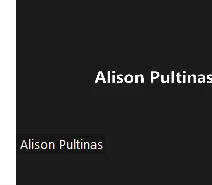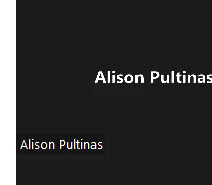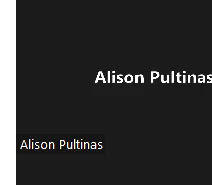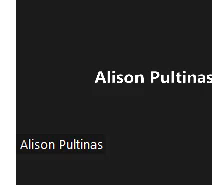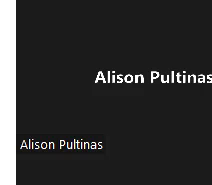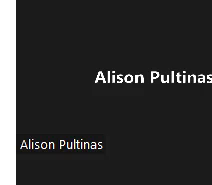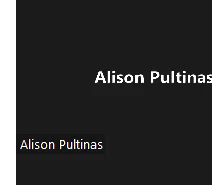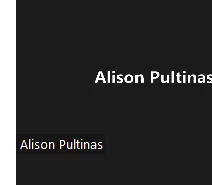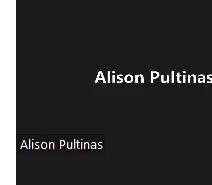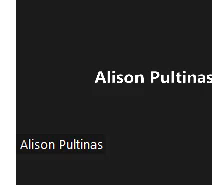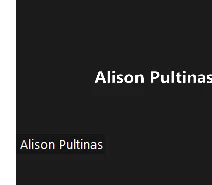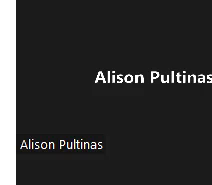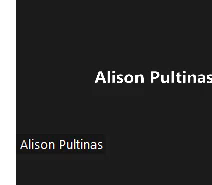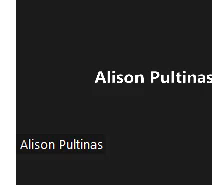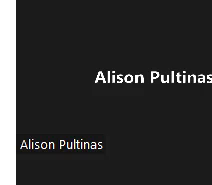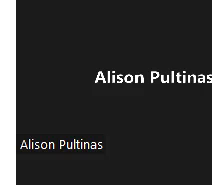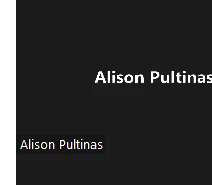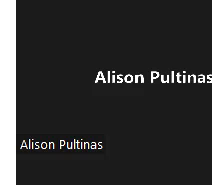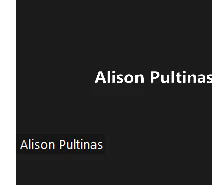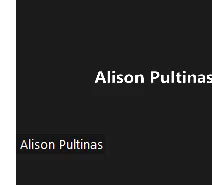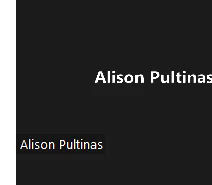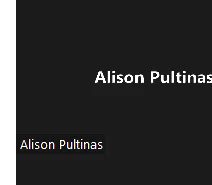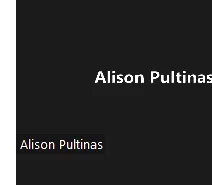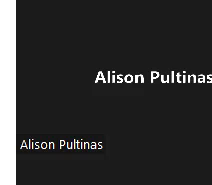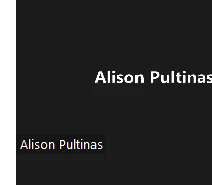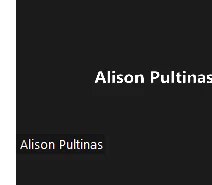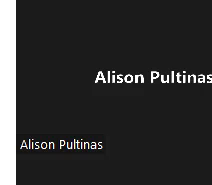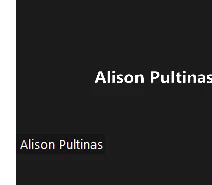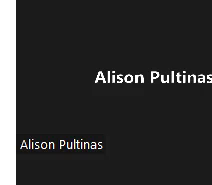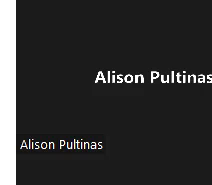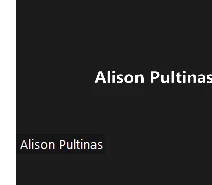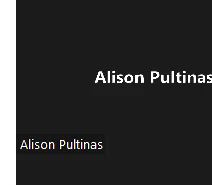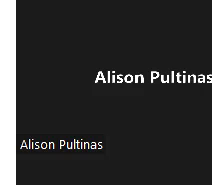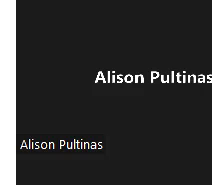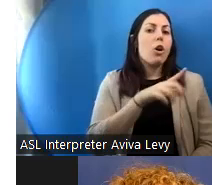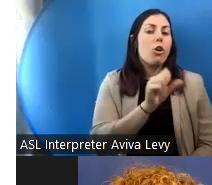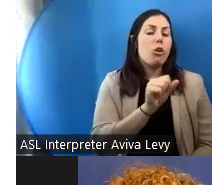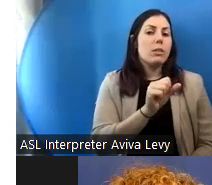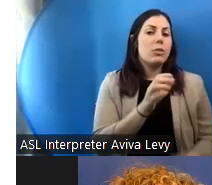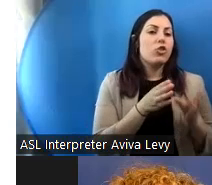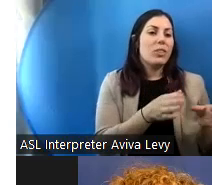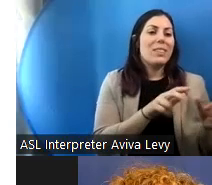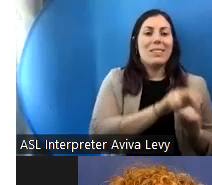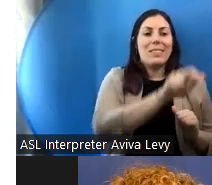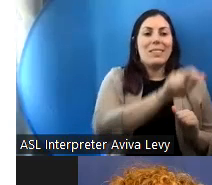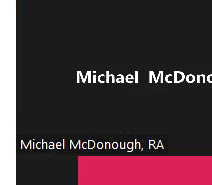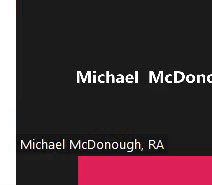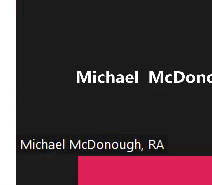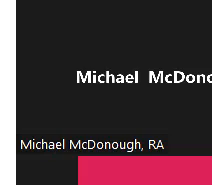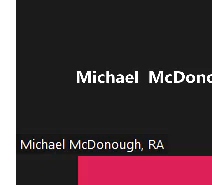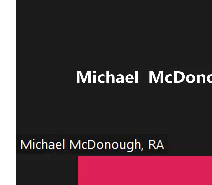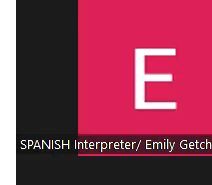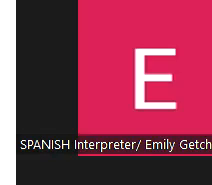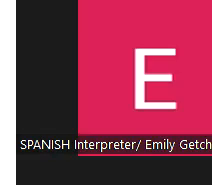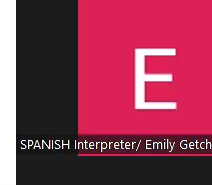things. No, I think the Ruggles Street stair, Roger. Oh, the Ruggles Street stair, we're going to have the